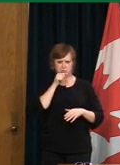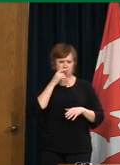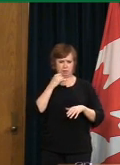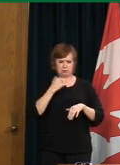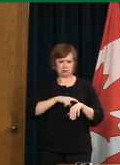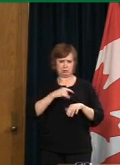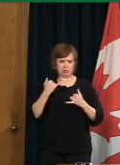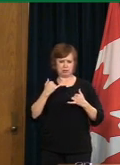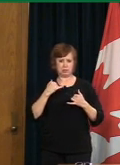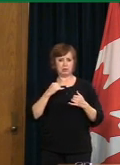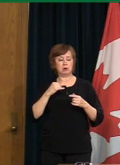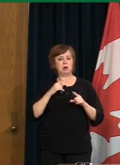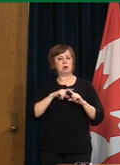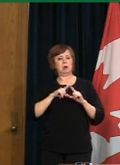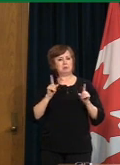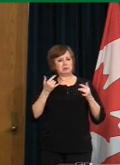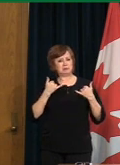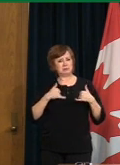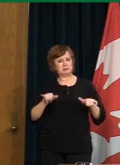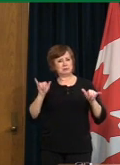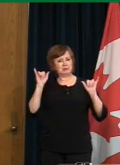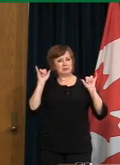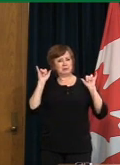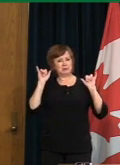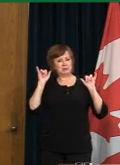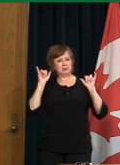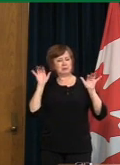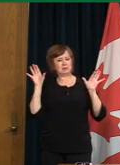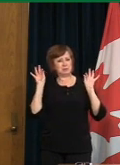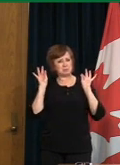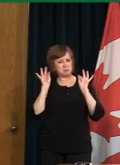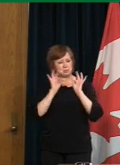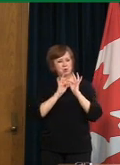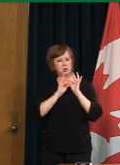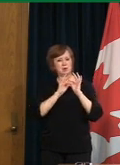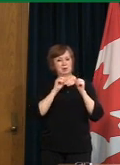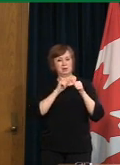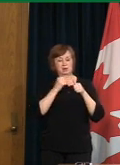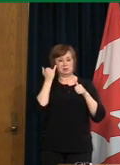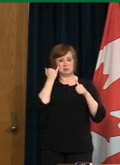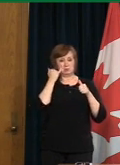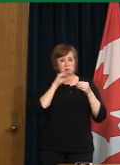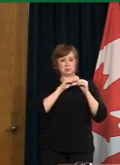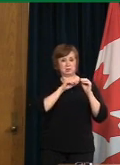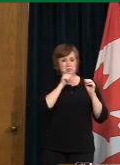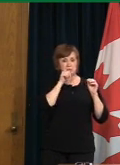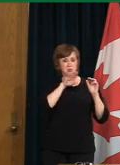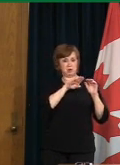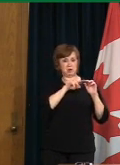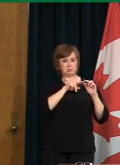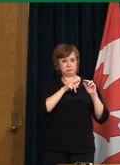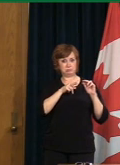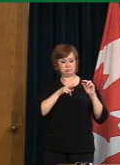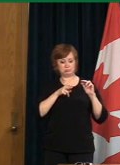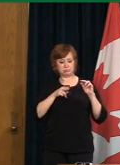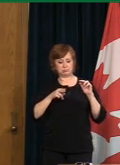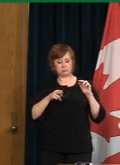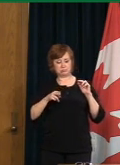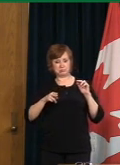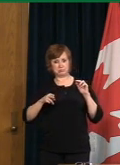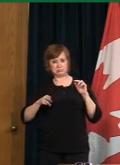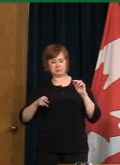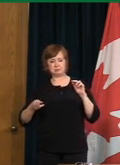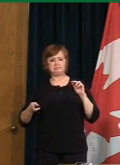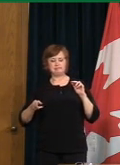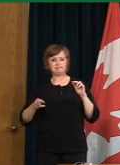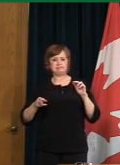able to bend the growth and the rate of transmission of this disease, obviously, that is a conversation that may come in the weeks and months ahead. But